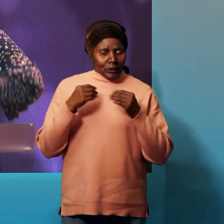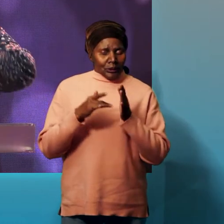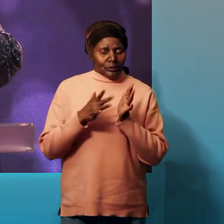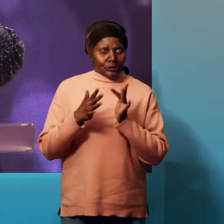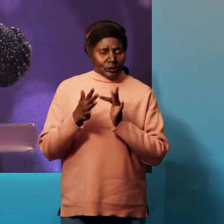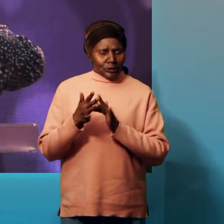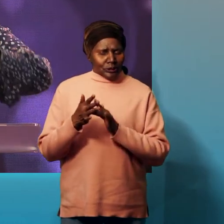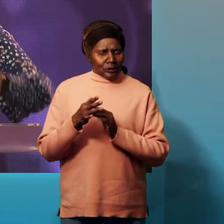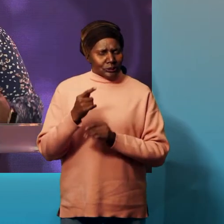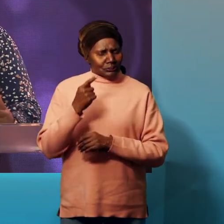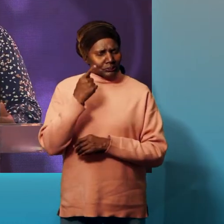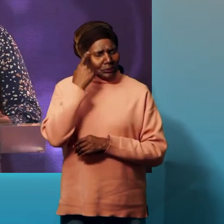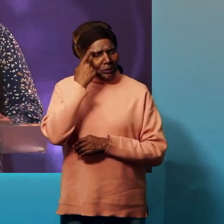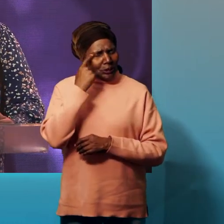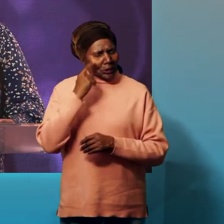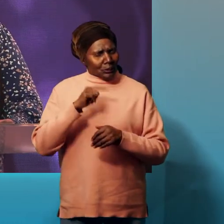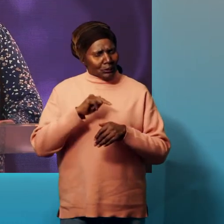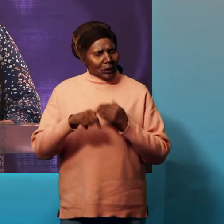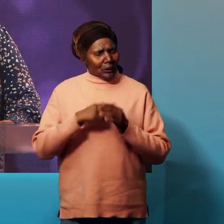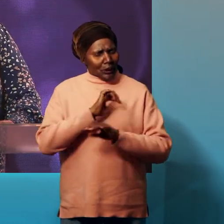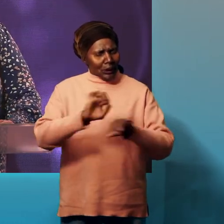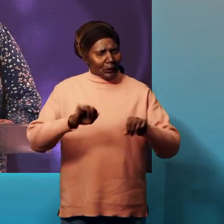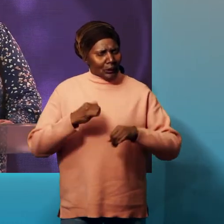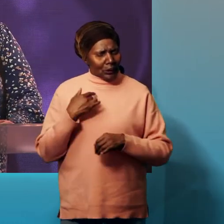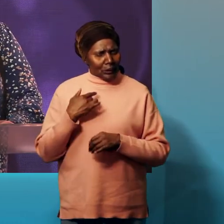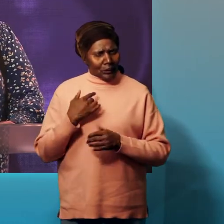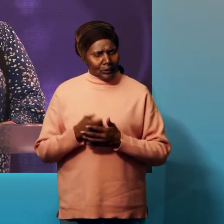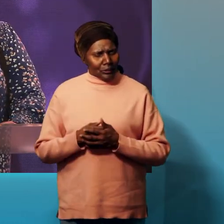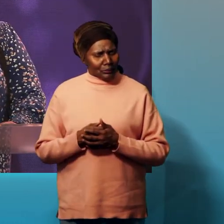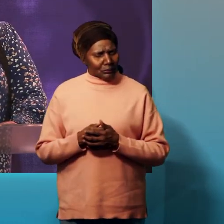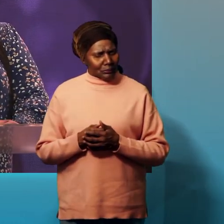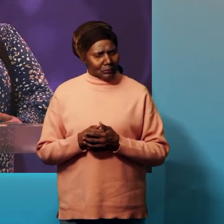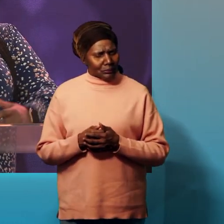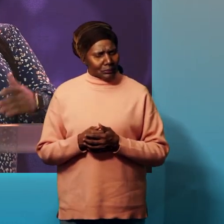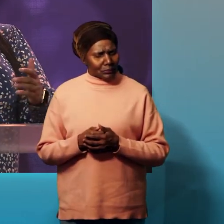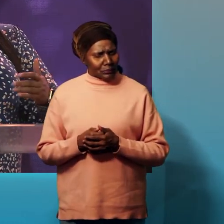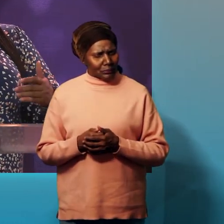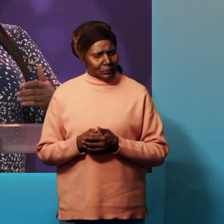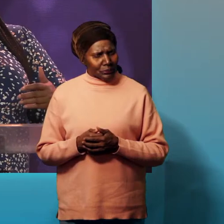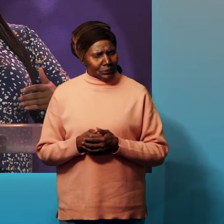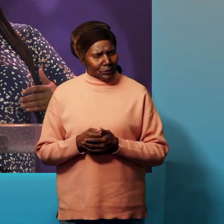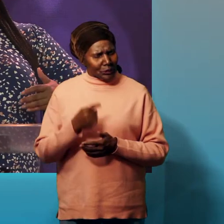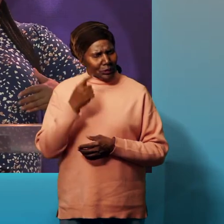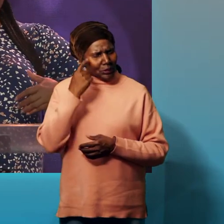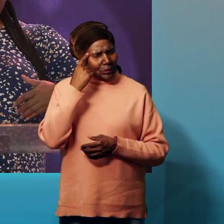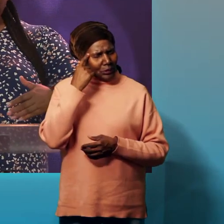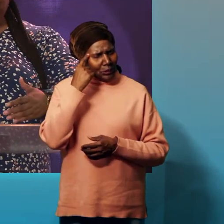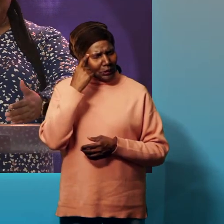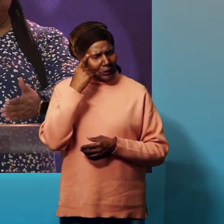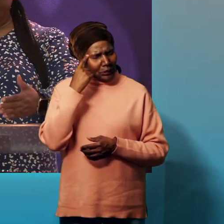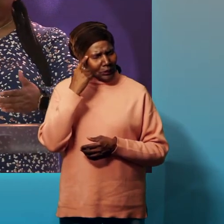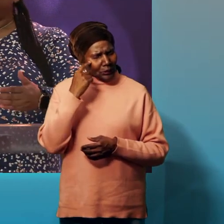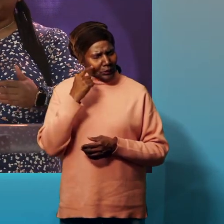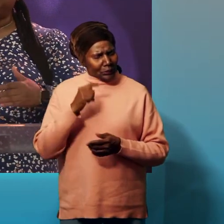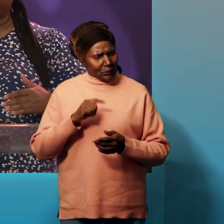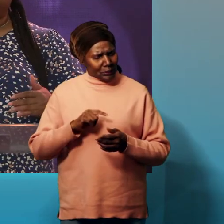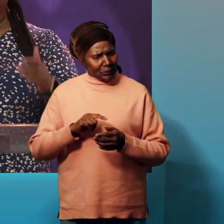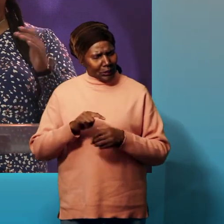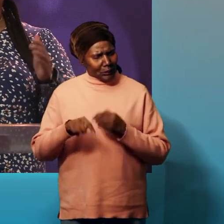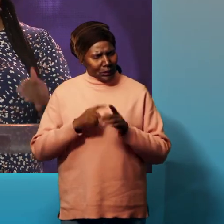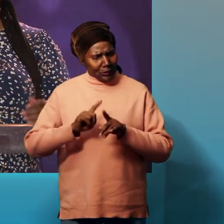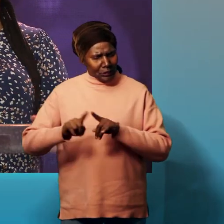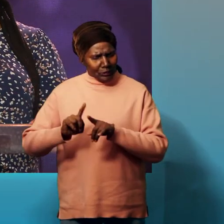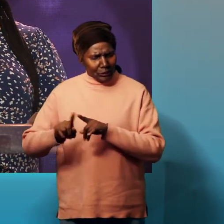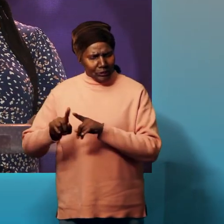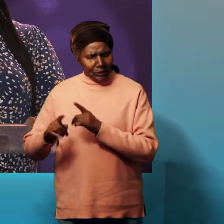we came into a relationship with Jesus Christ, as we reflect on all of these different things that led